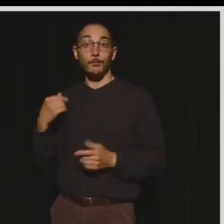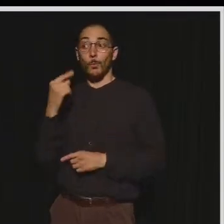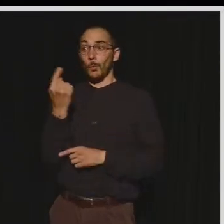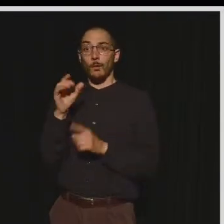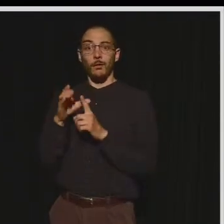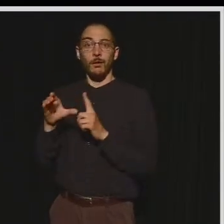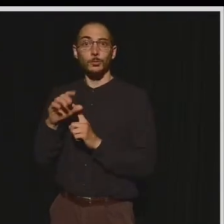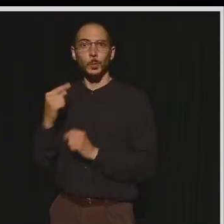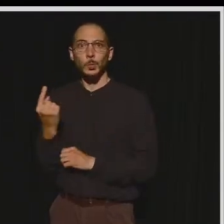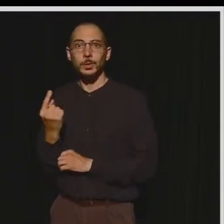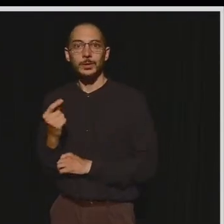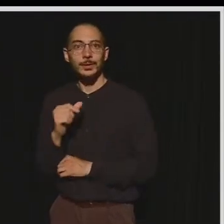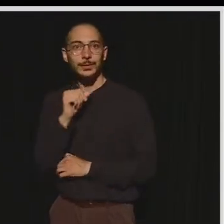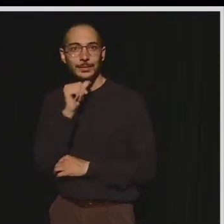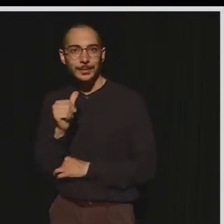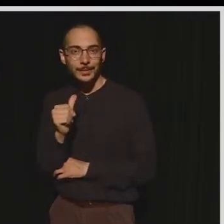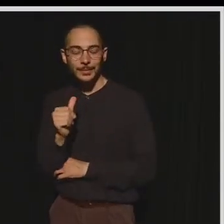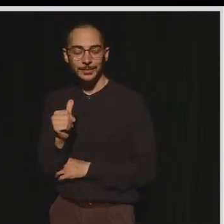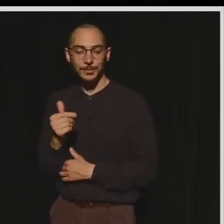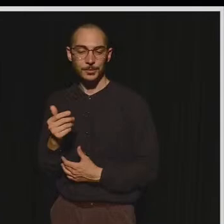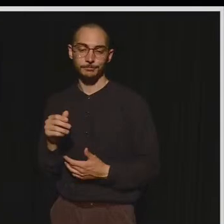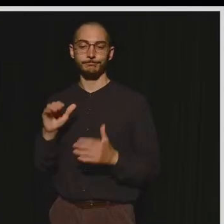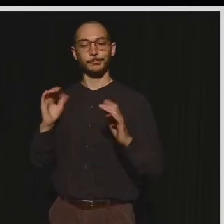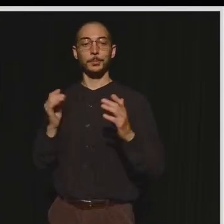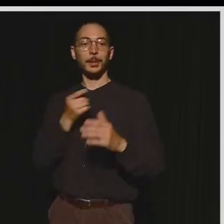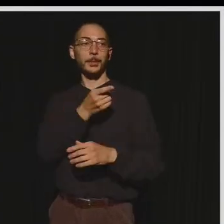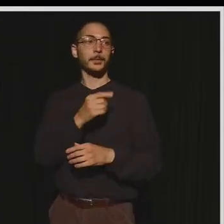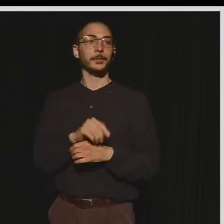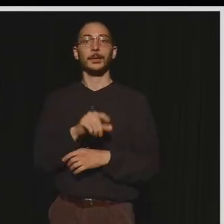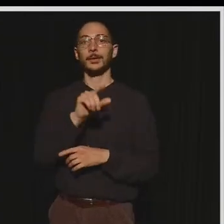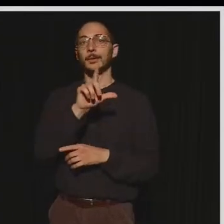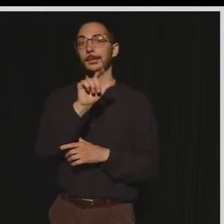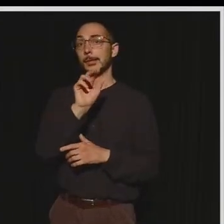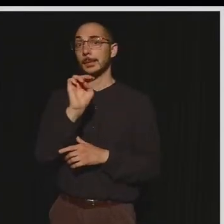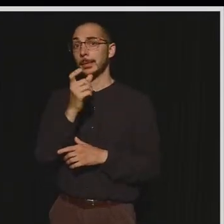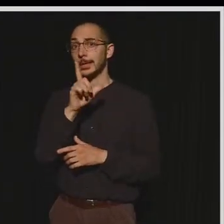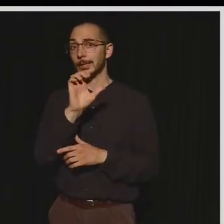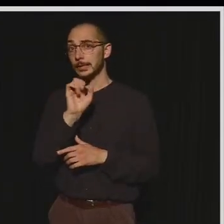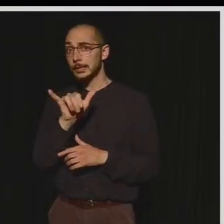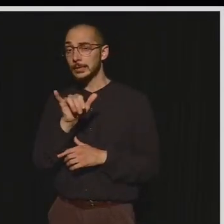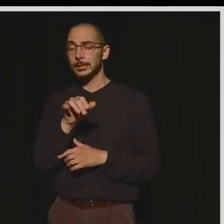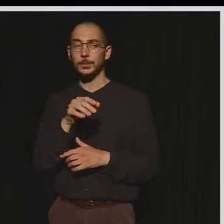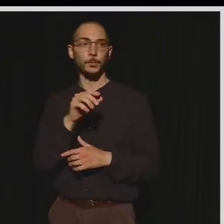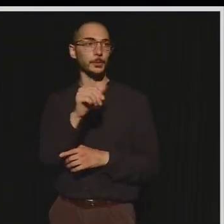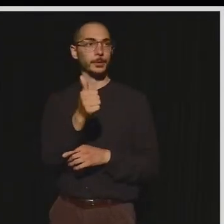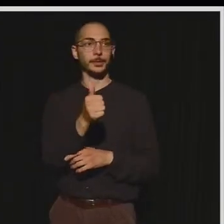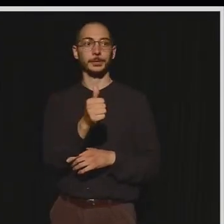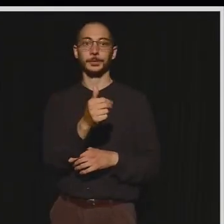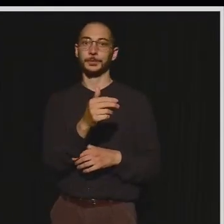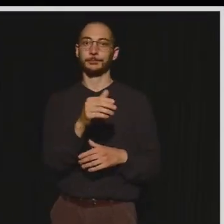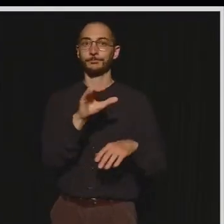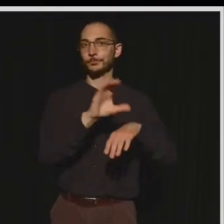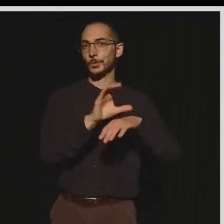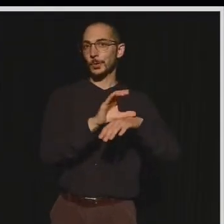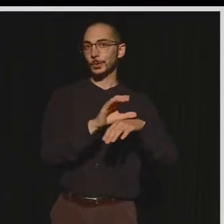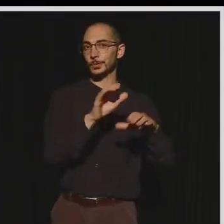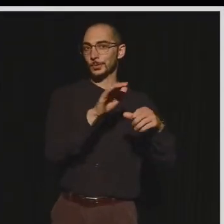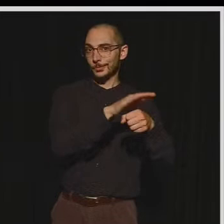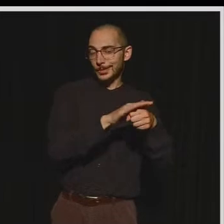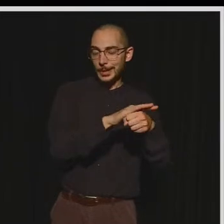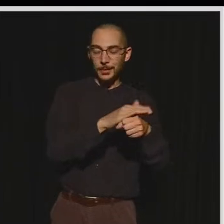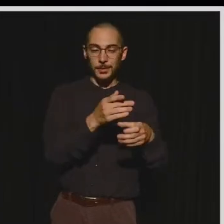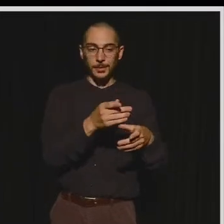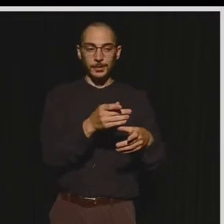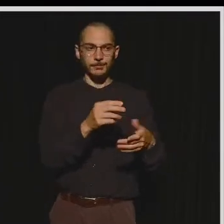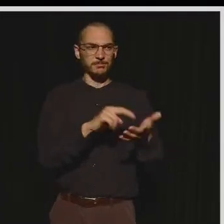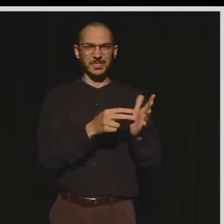white people, right? But we paint Chinese people in this way, in this kind of like monolithic, we have a problem with like race and or gender